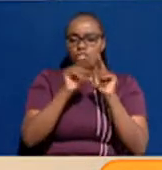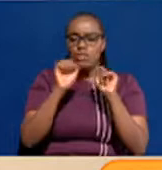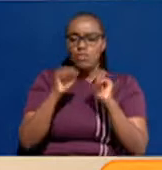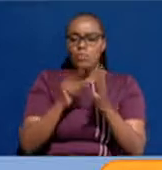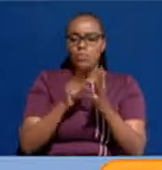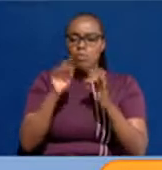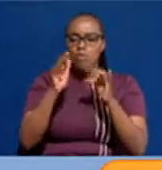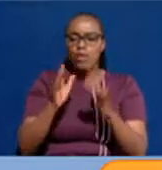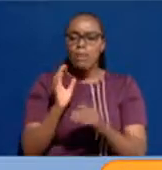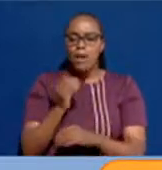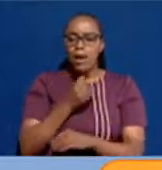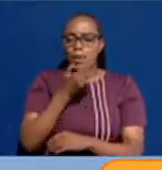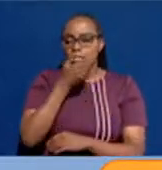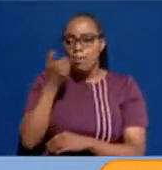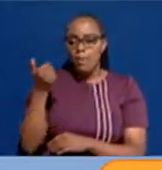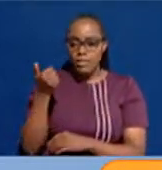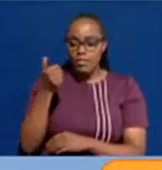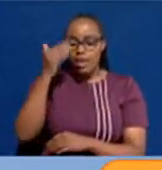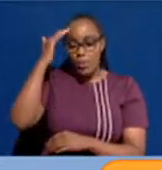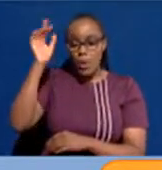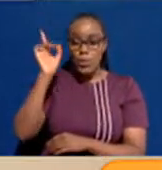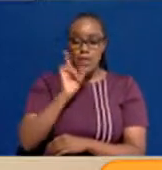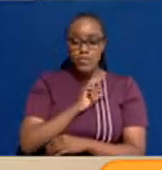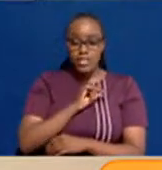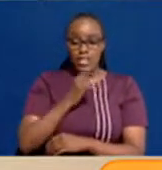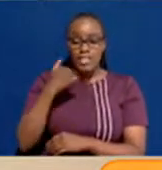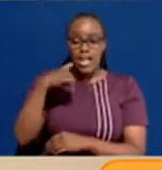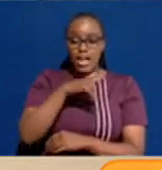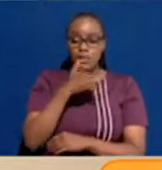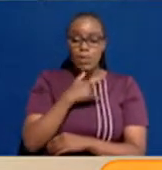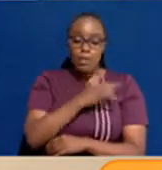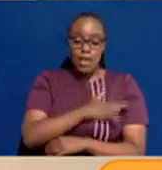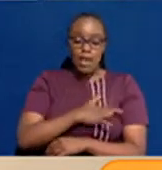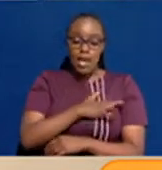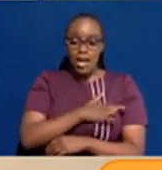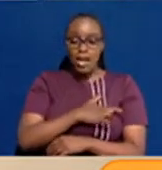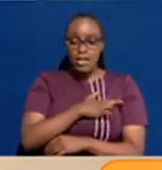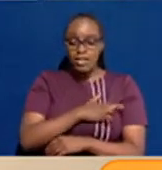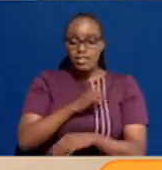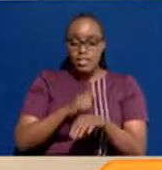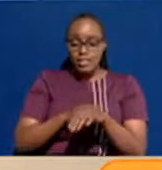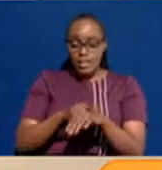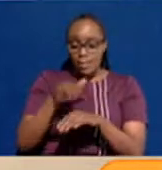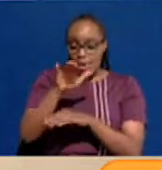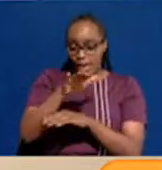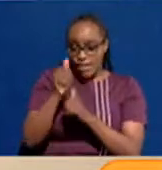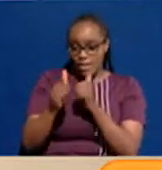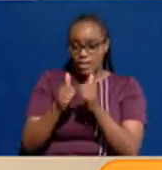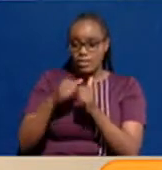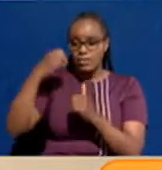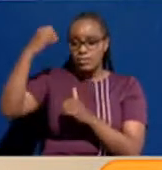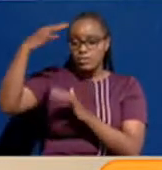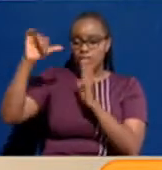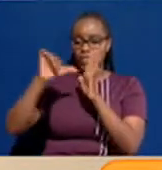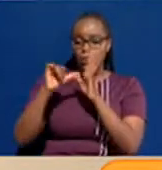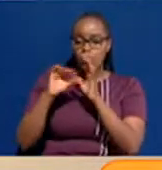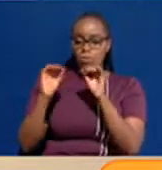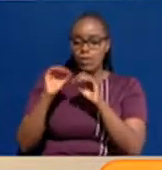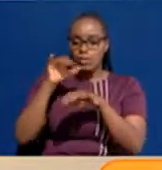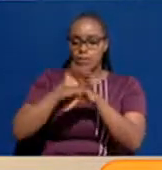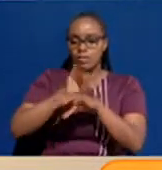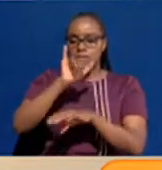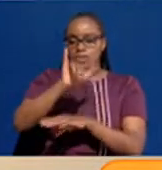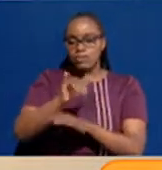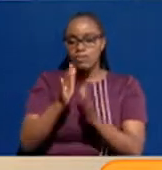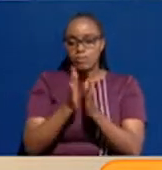our farmers better as well. As you know, we're very lucky to live in the equatorial region where solar is not an issue in terms of tapping it.